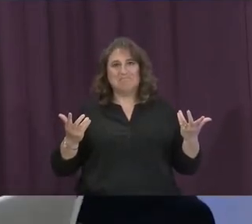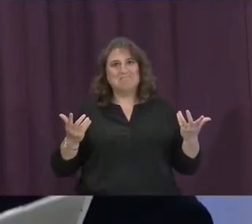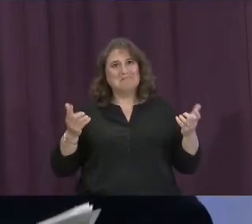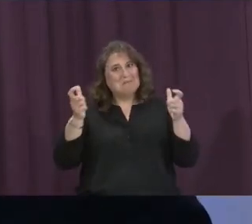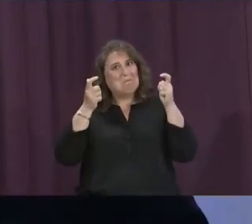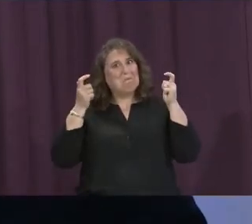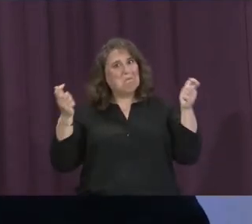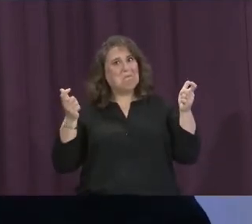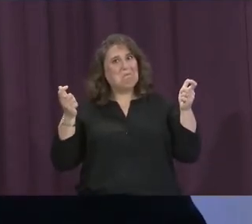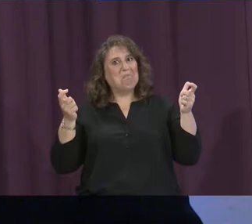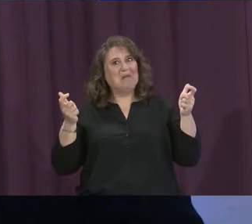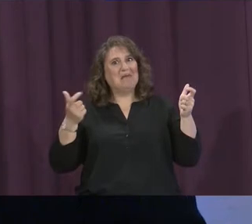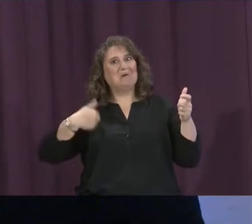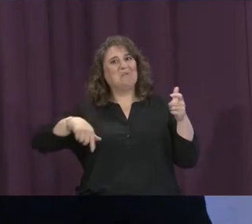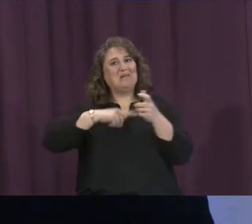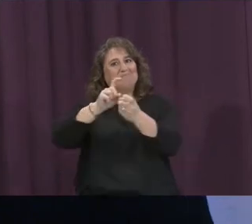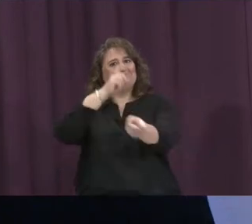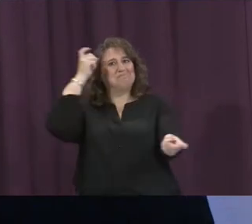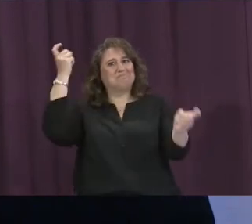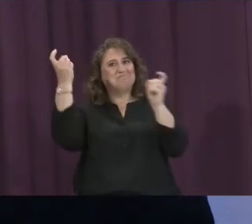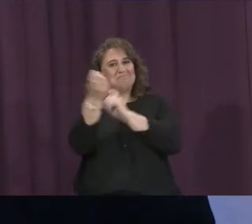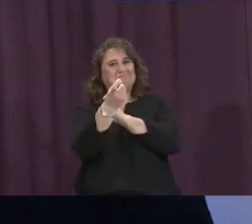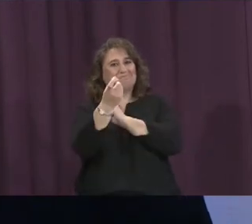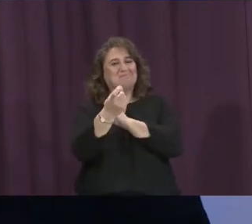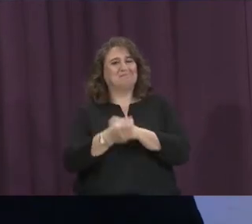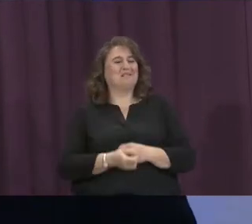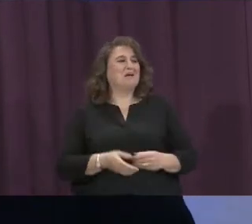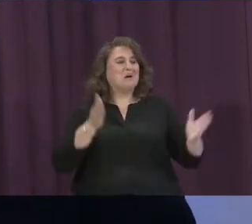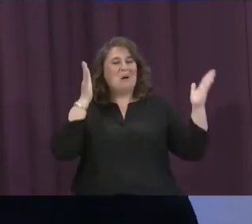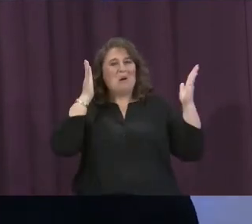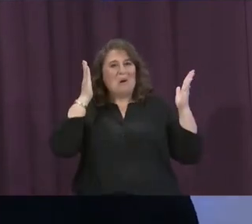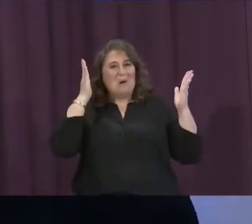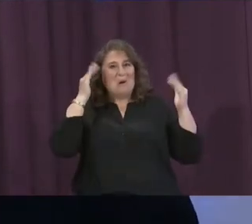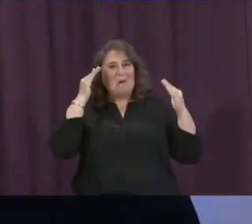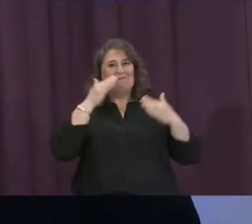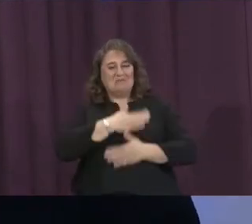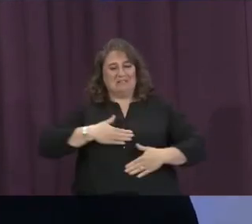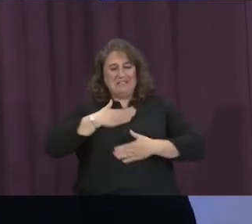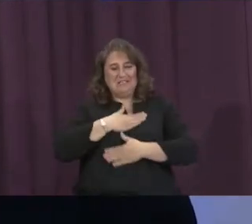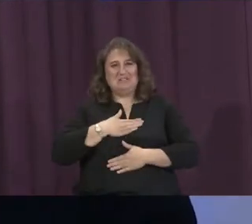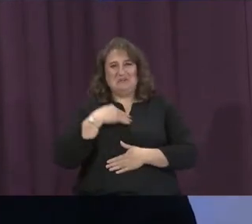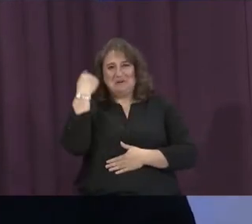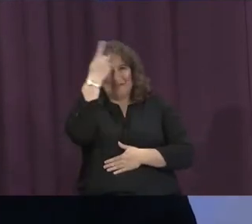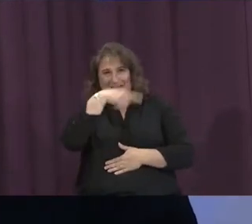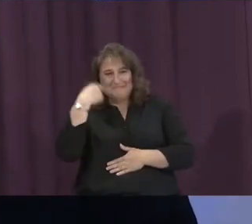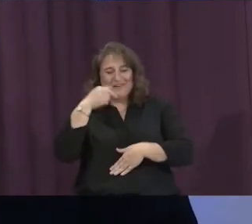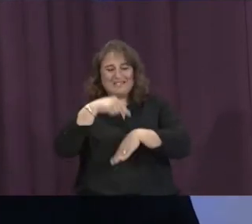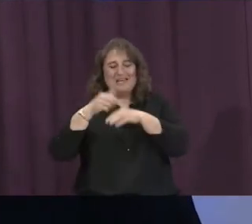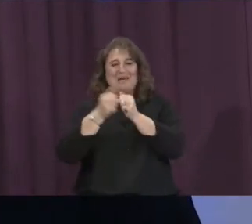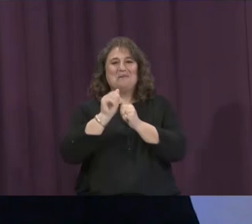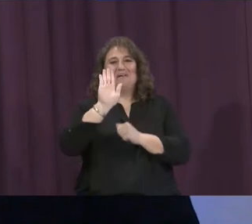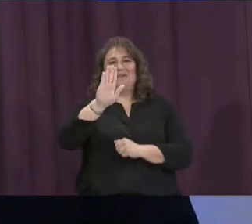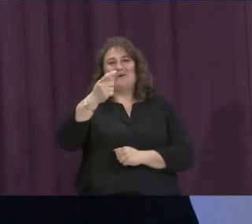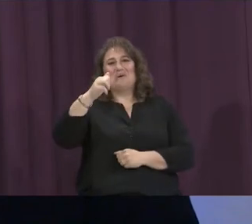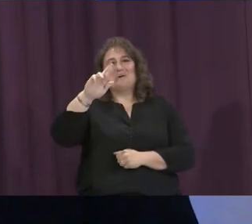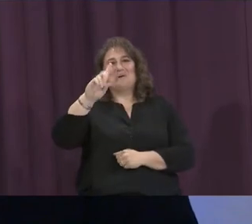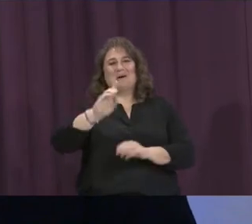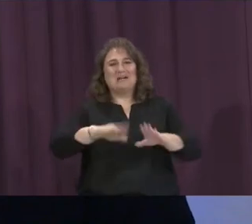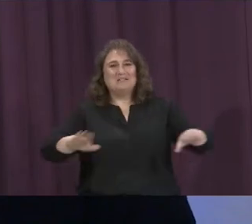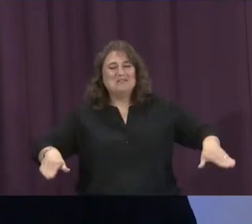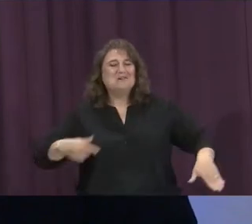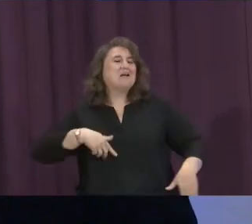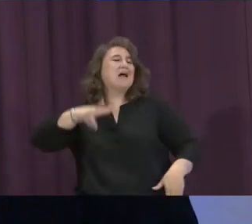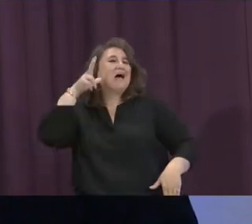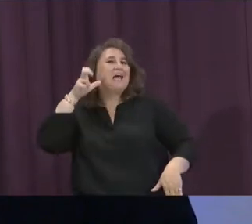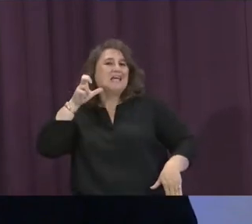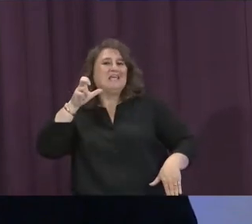we're, we're making great changes. Yes. I hope you're having so much fun with FaceTime. If you have grandchildren or anything like that, I've been hearing great